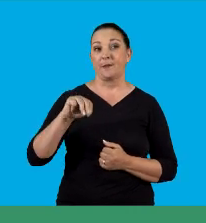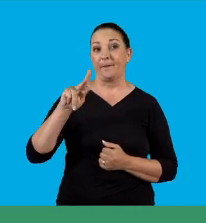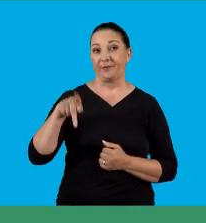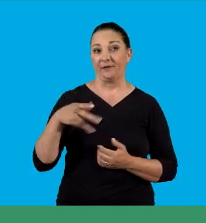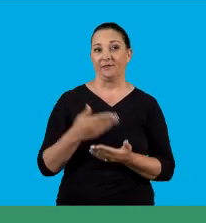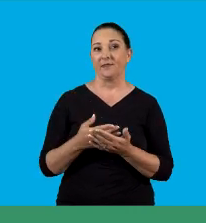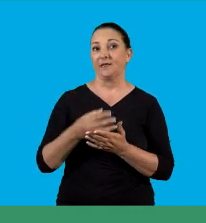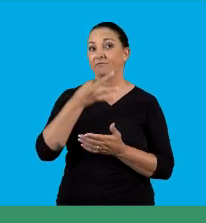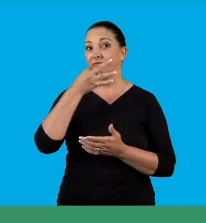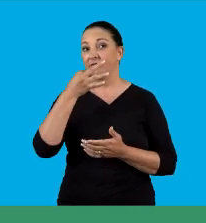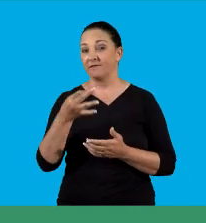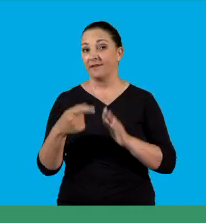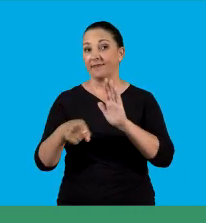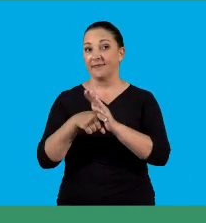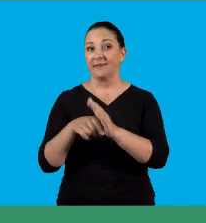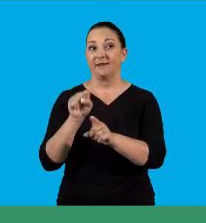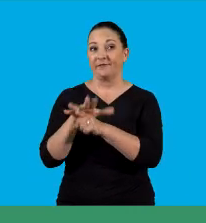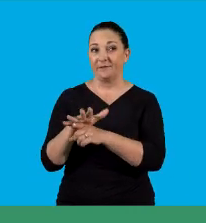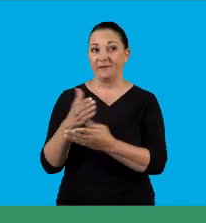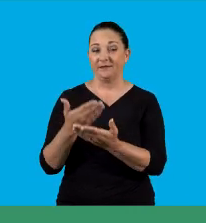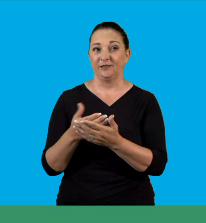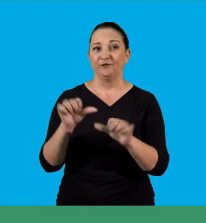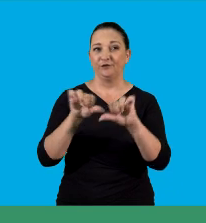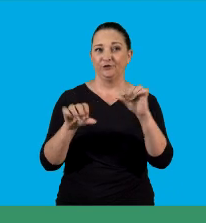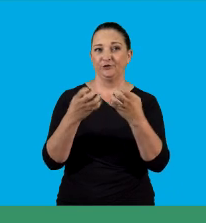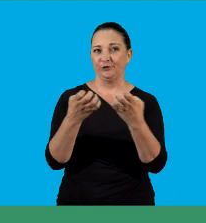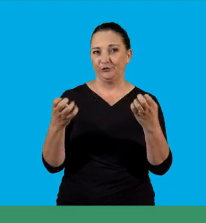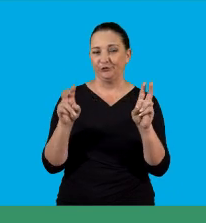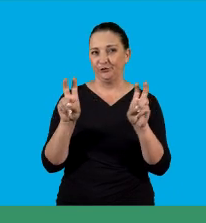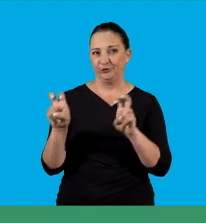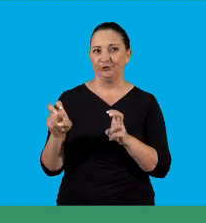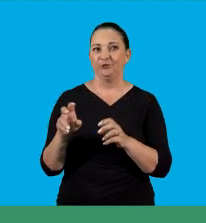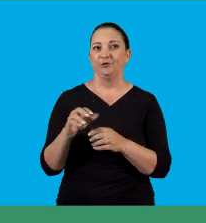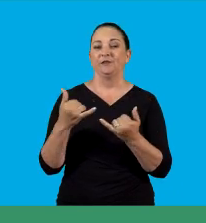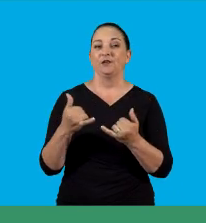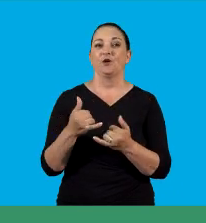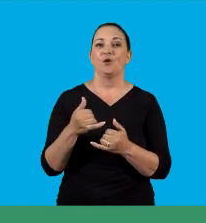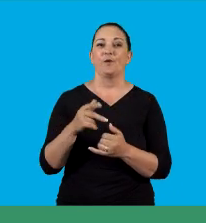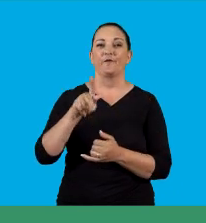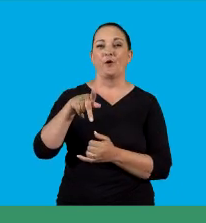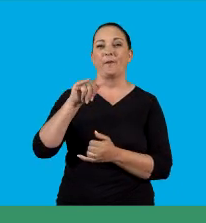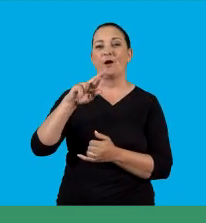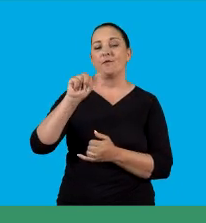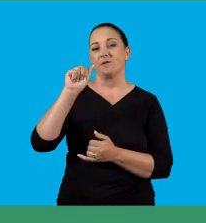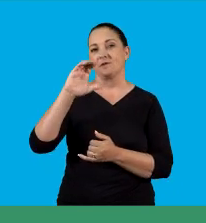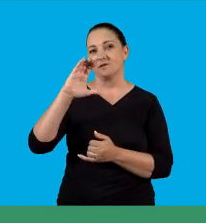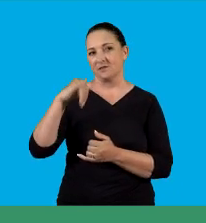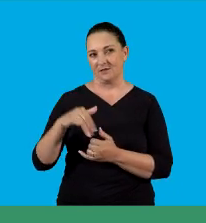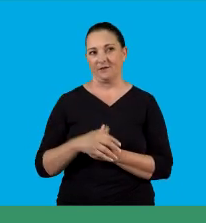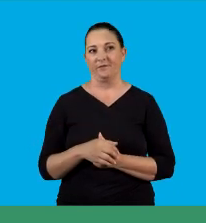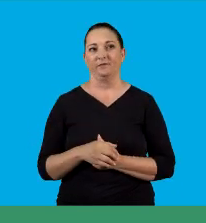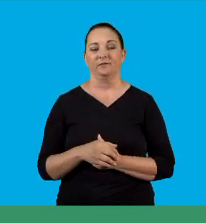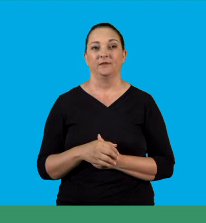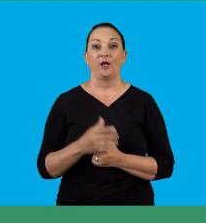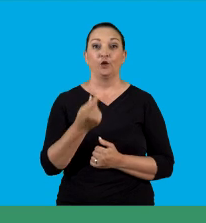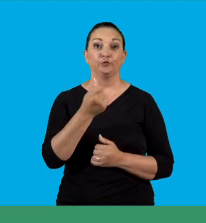negative impact of the socio-economic issue identified in question 3.1, which was piracy. It drives up